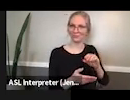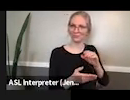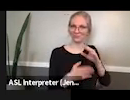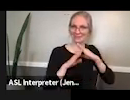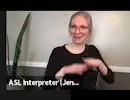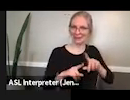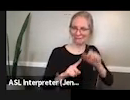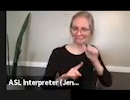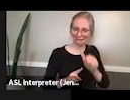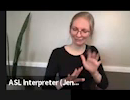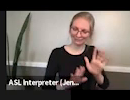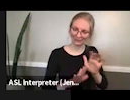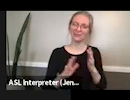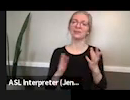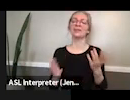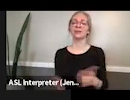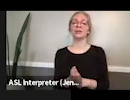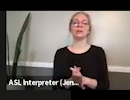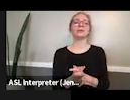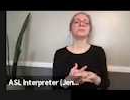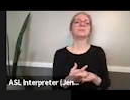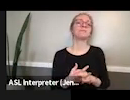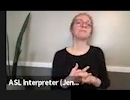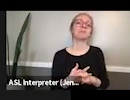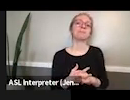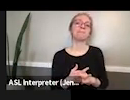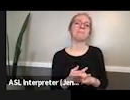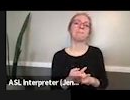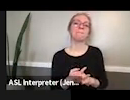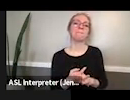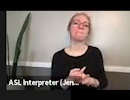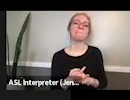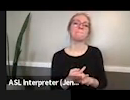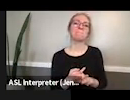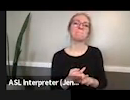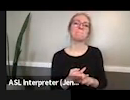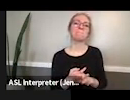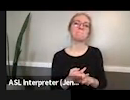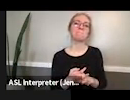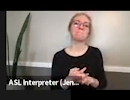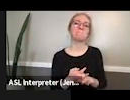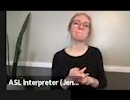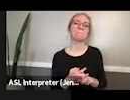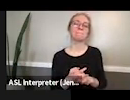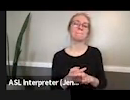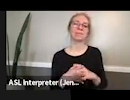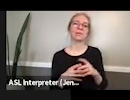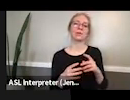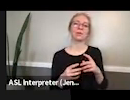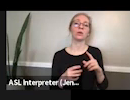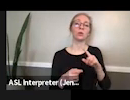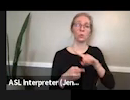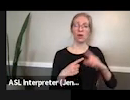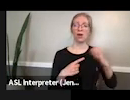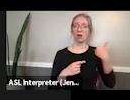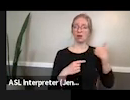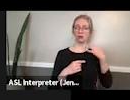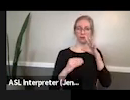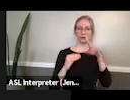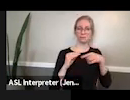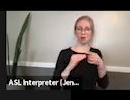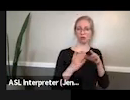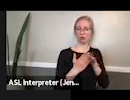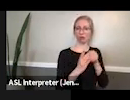As I said, when I gave you the introduction of our learning targets for today, the National Center